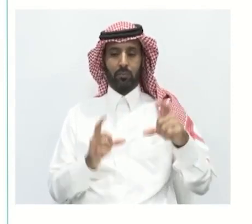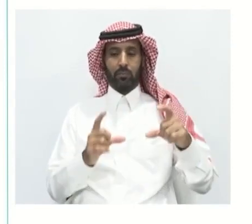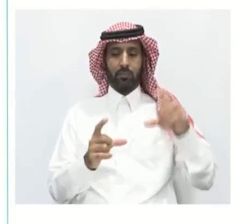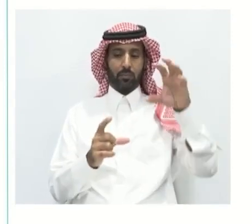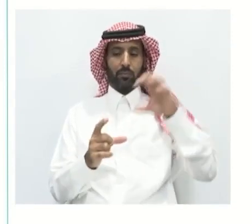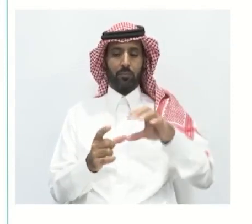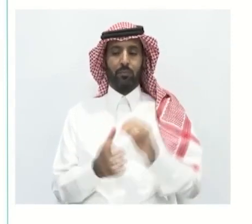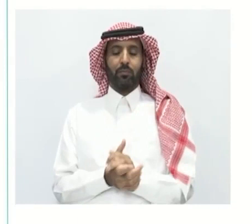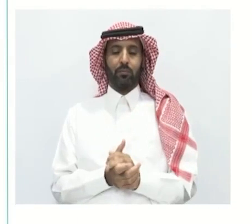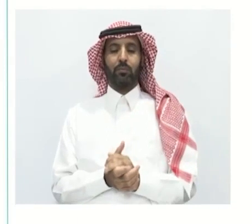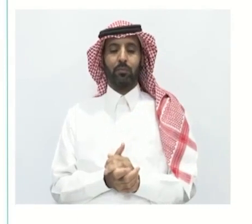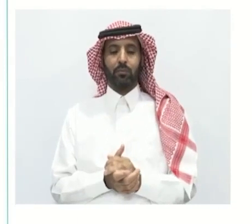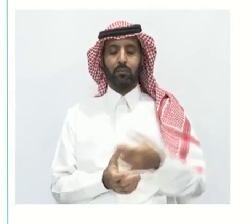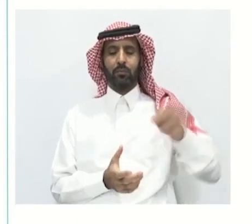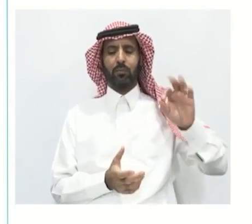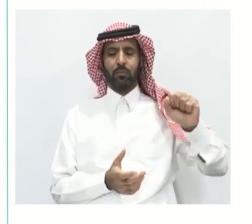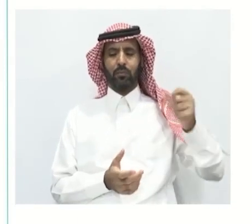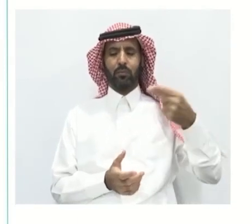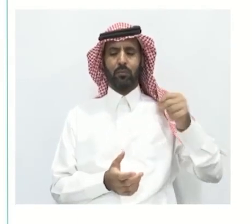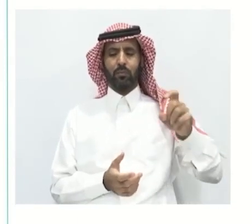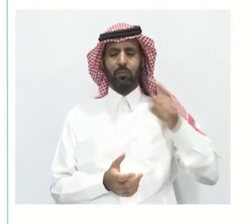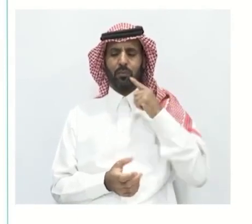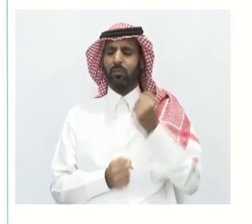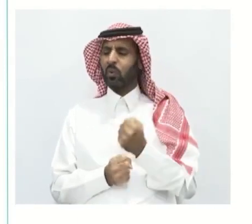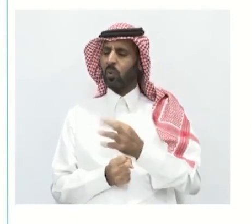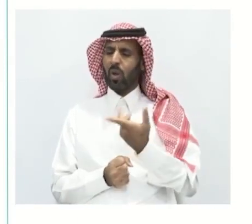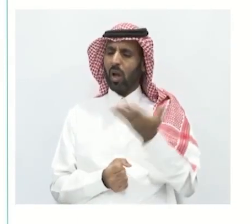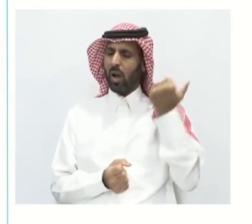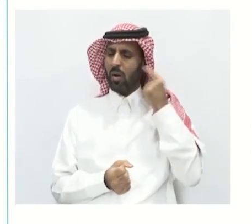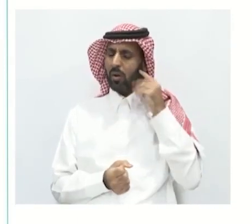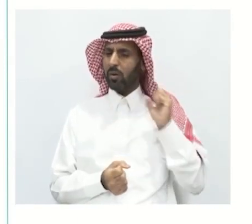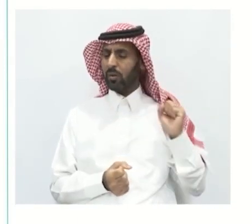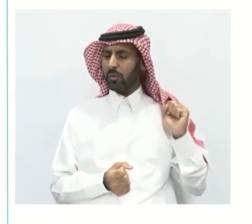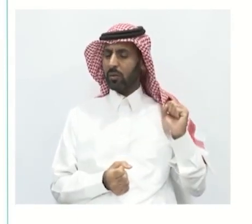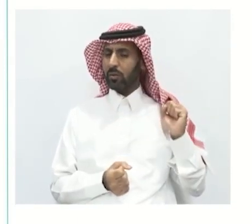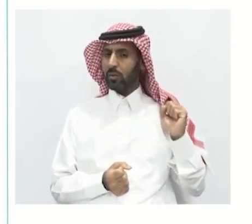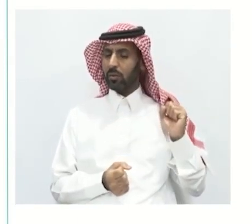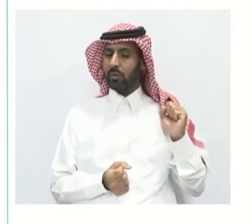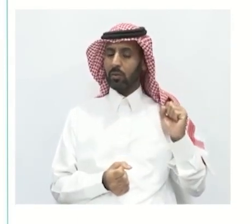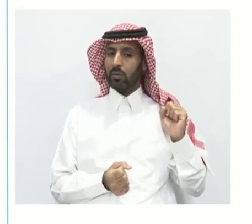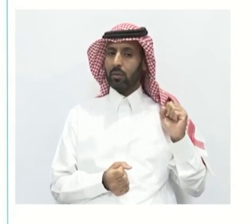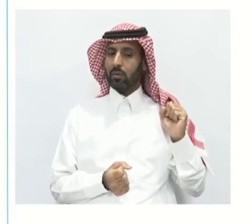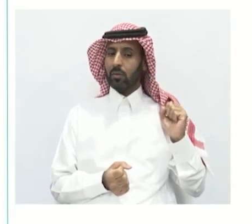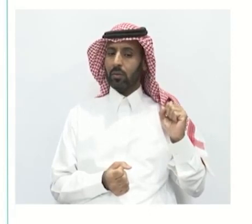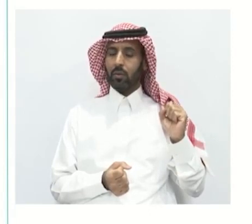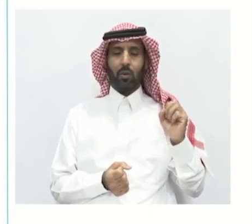brackets. Fahad, what happened to you yesterday? The verb happen.